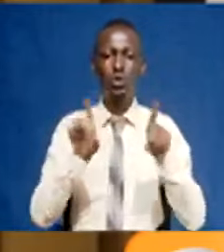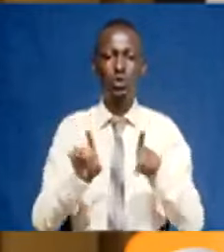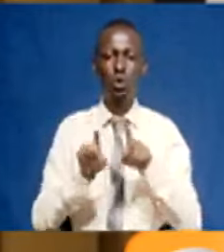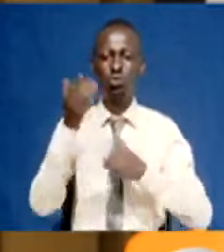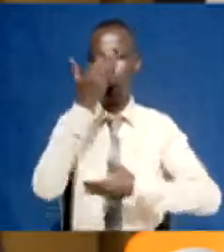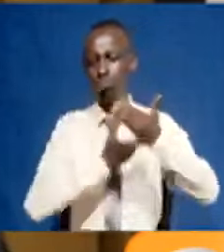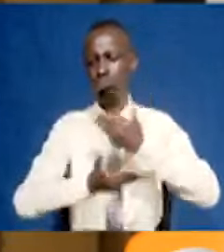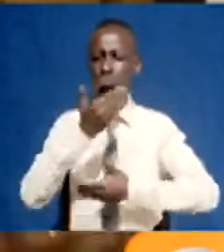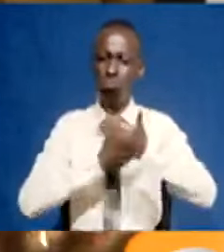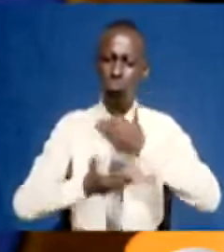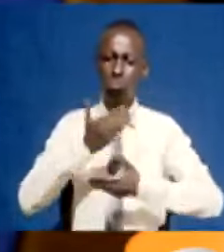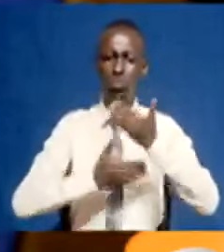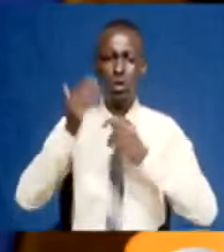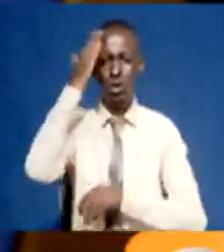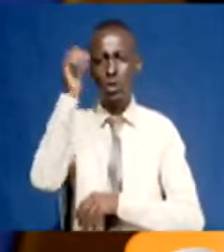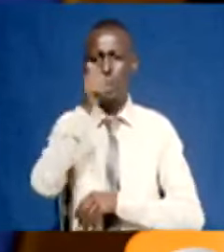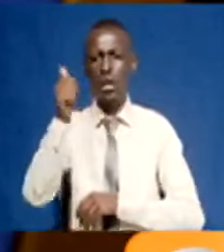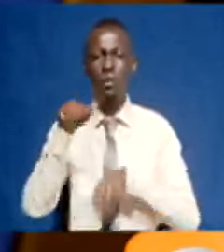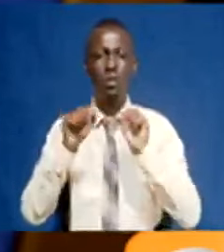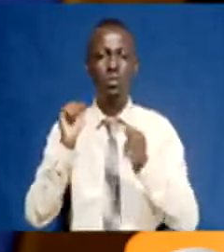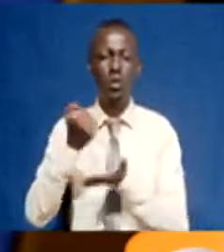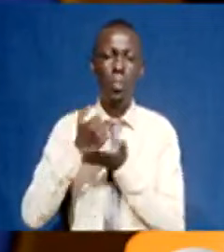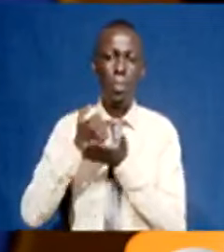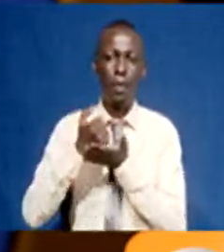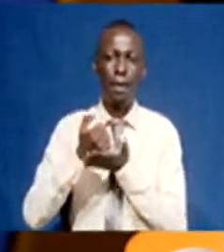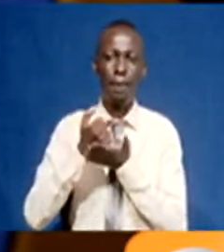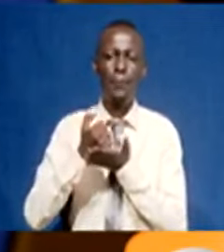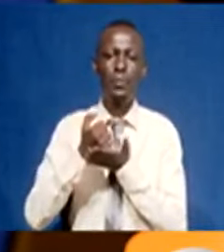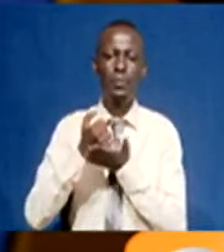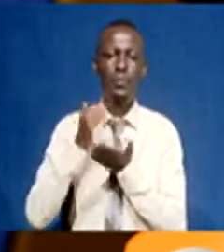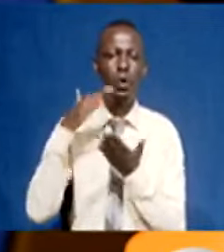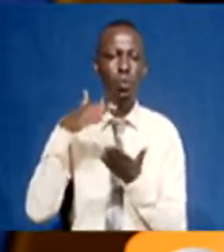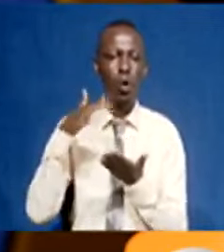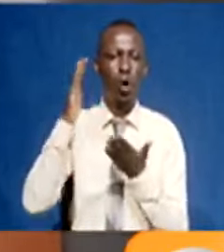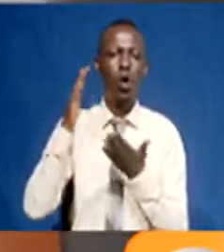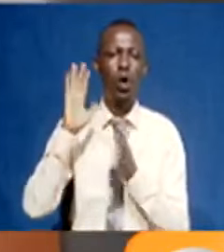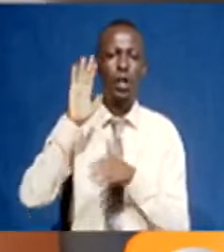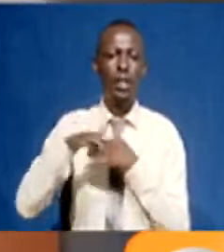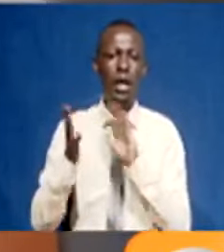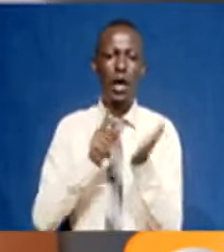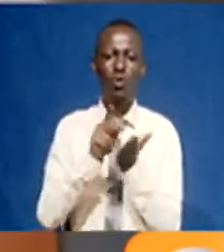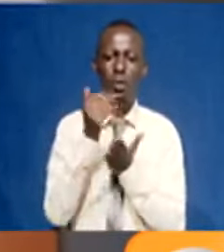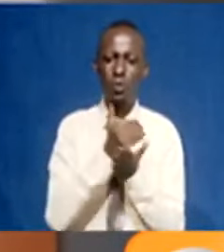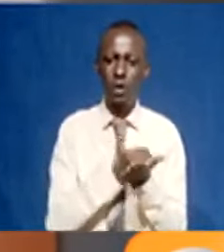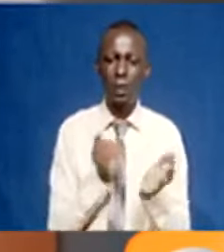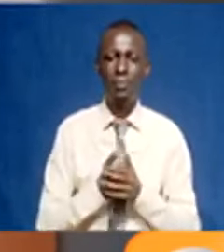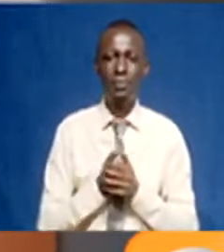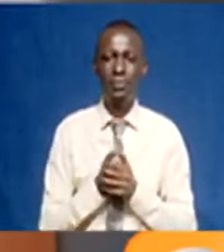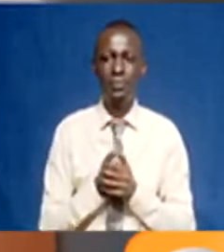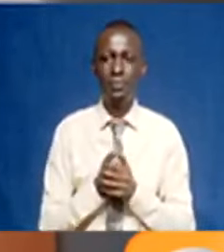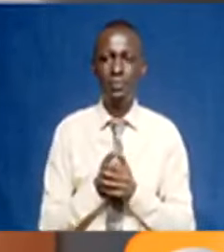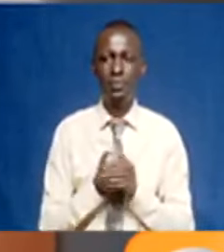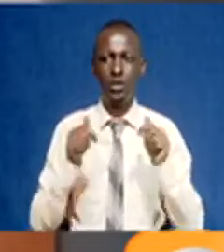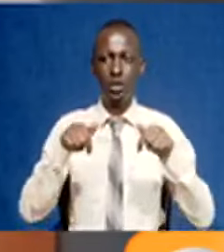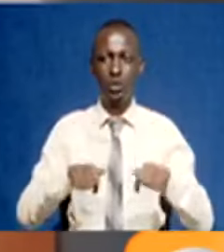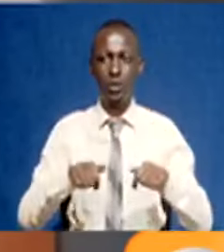potentially yield far more than what you paid to come to this program. Today we will be signing a new